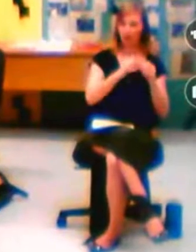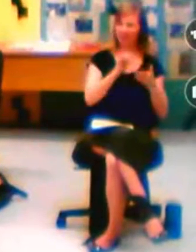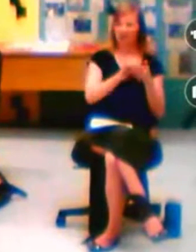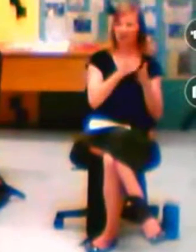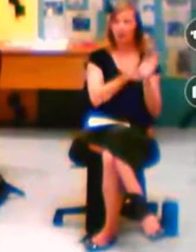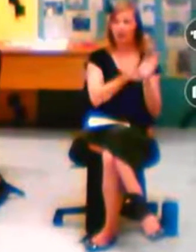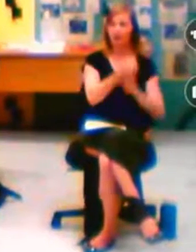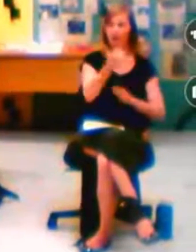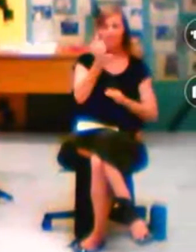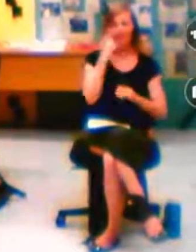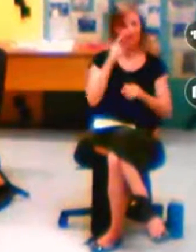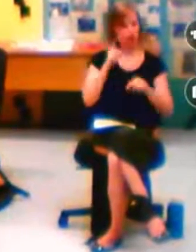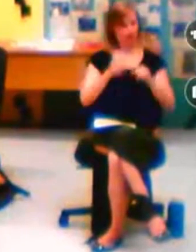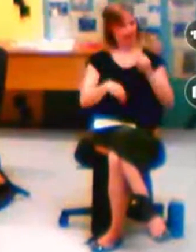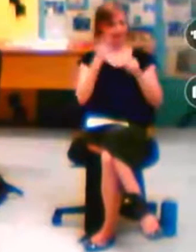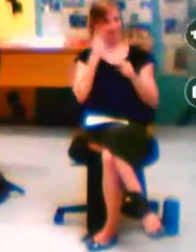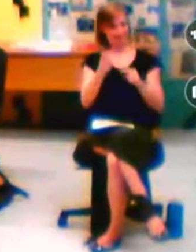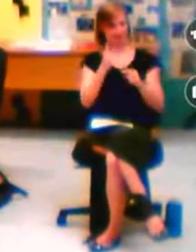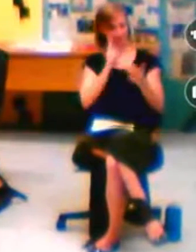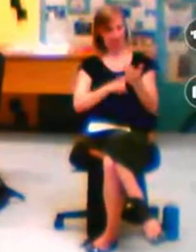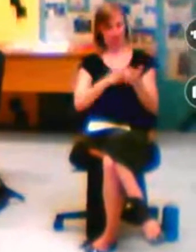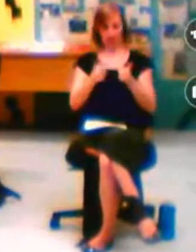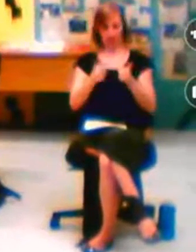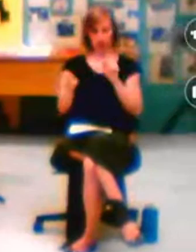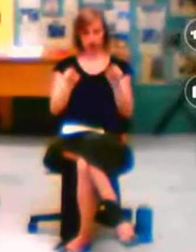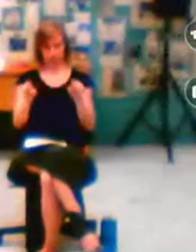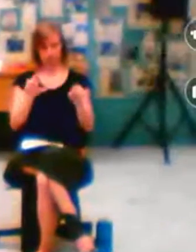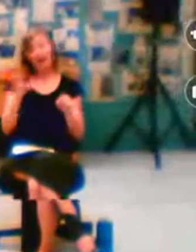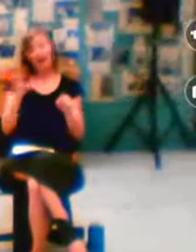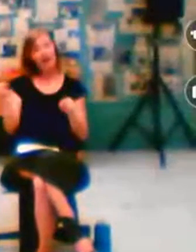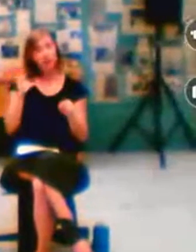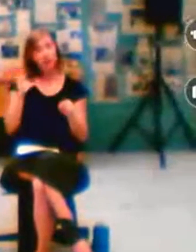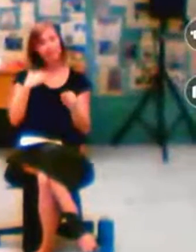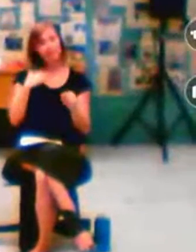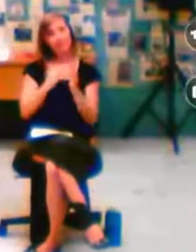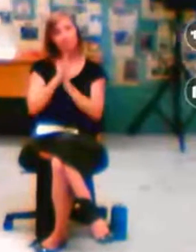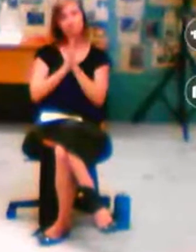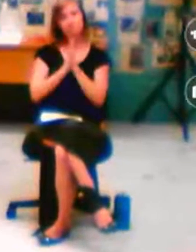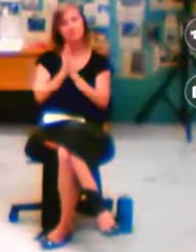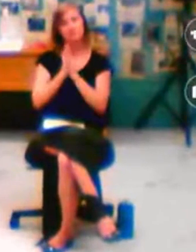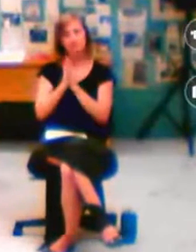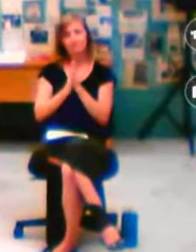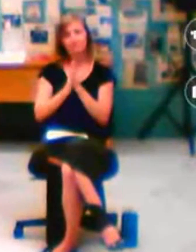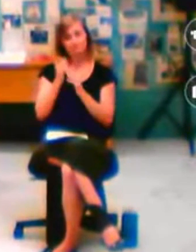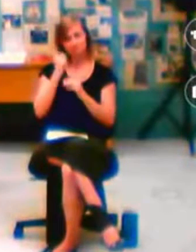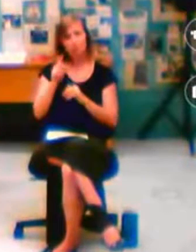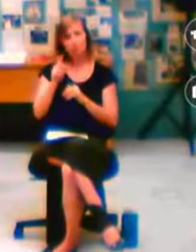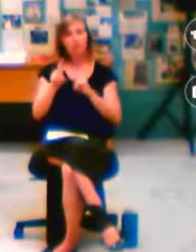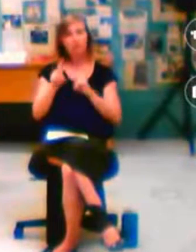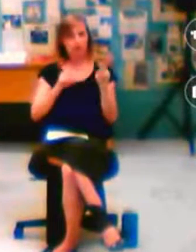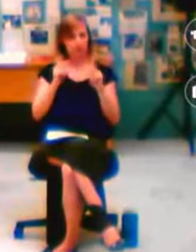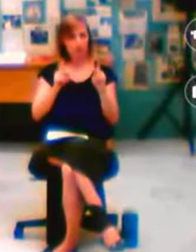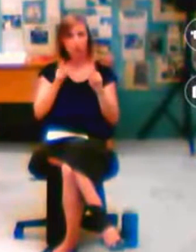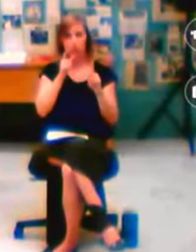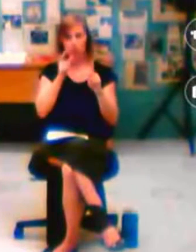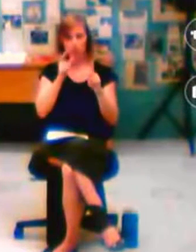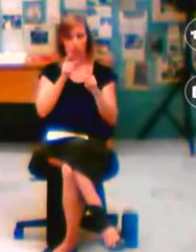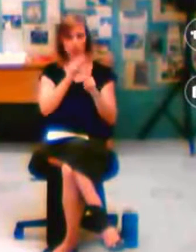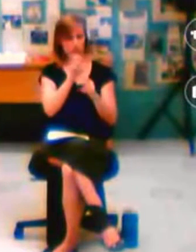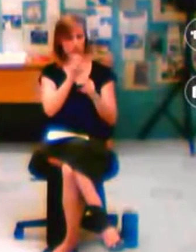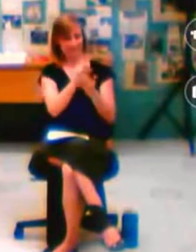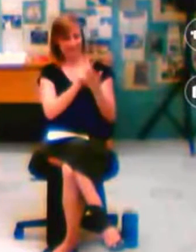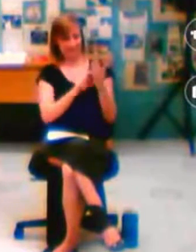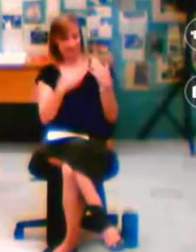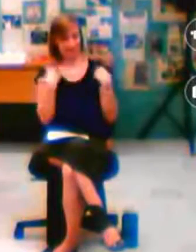distinguished from reimbursements for other beneficiaries, the financial reluctance that providers have to treat Medicaid-eligible patients will be